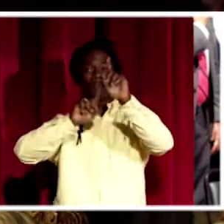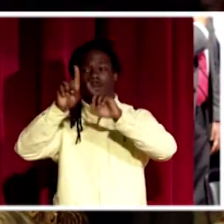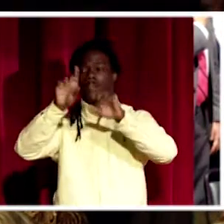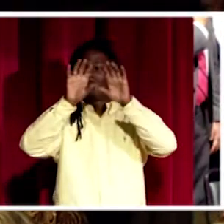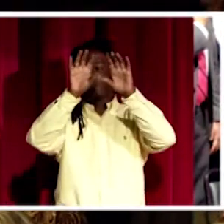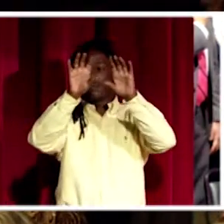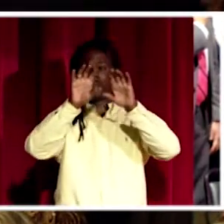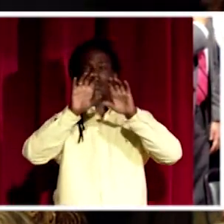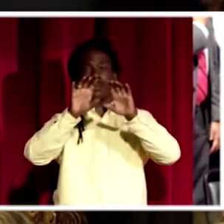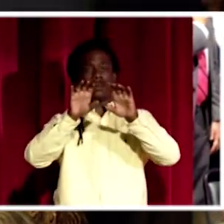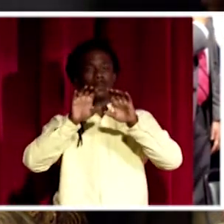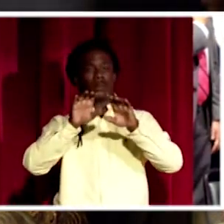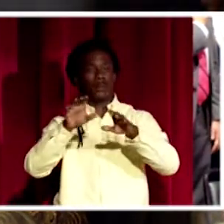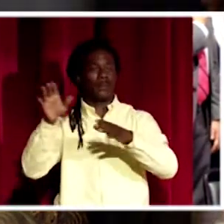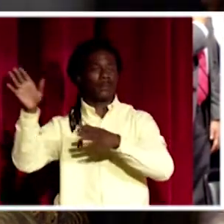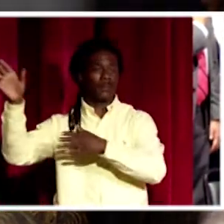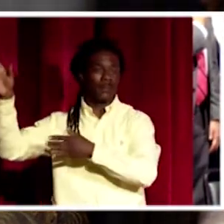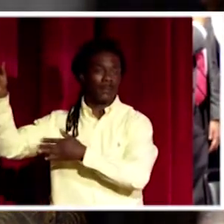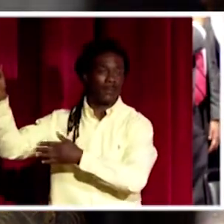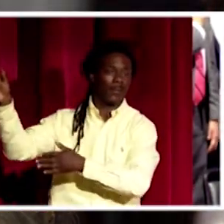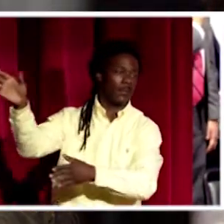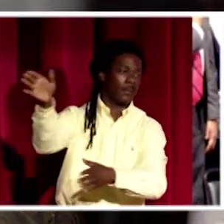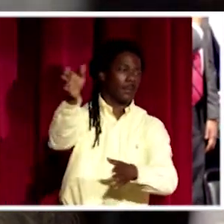star-spangled banner